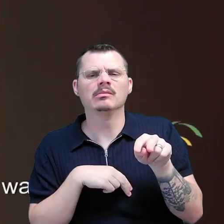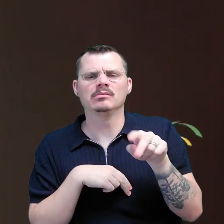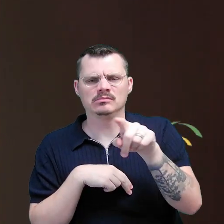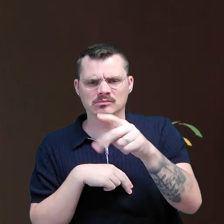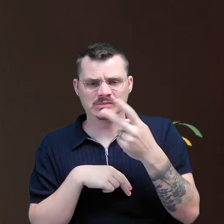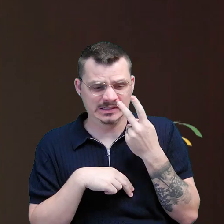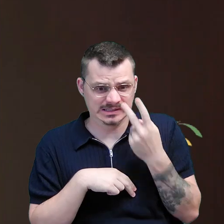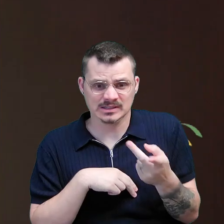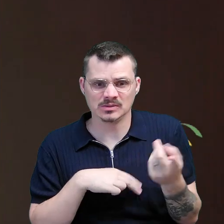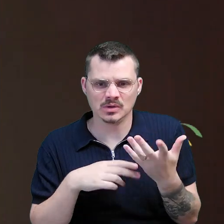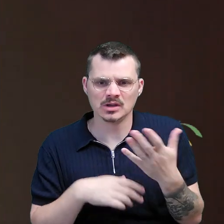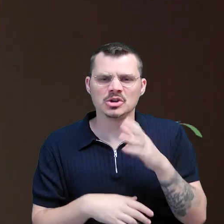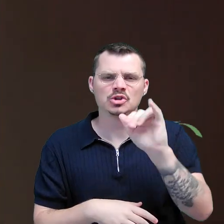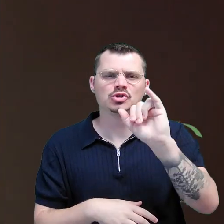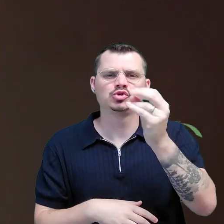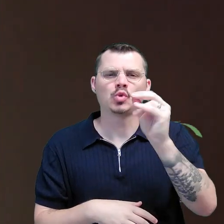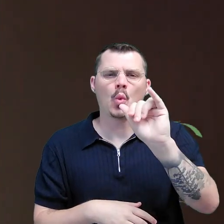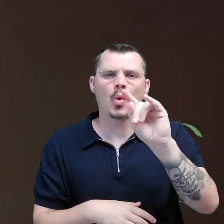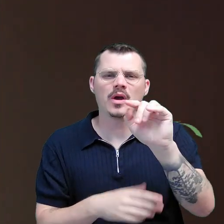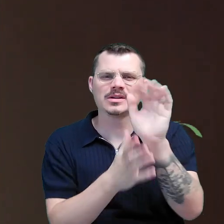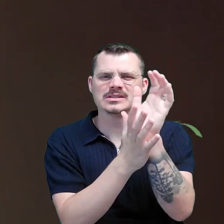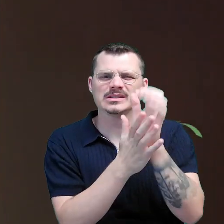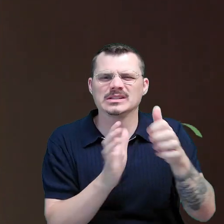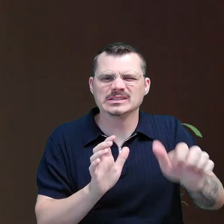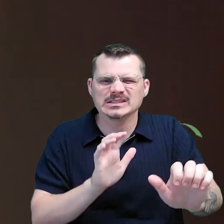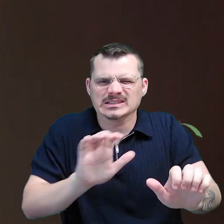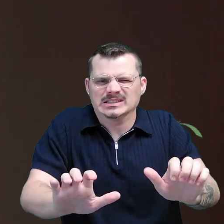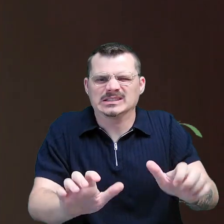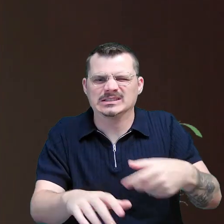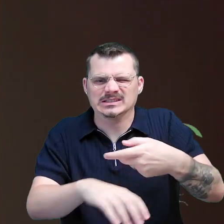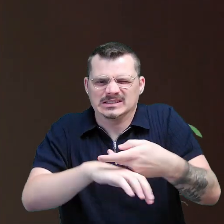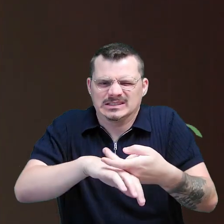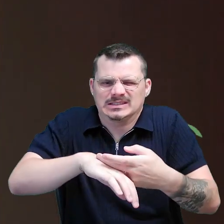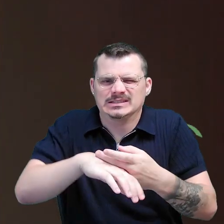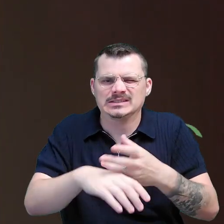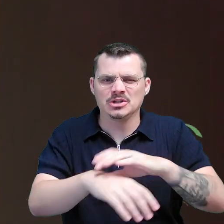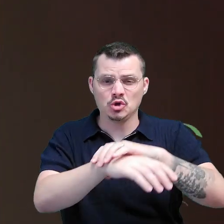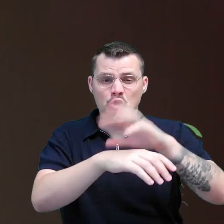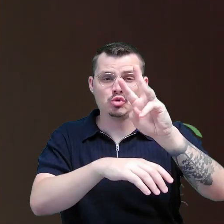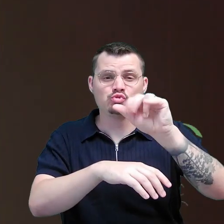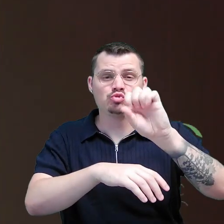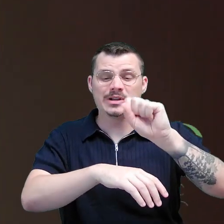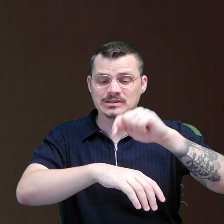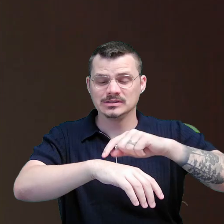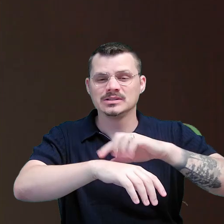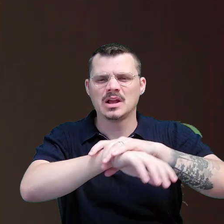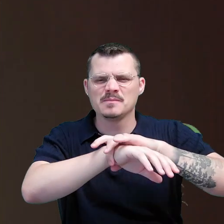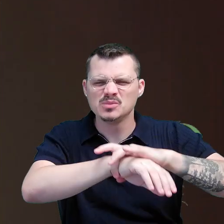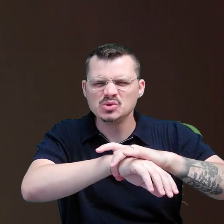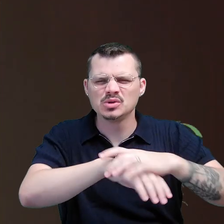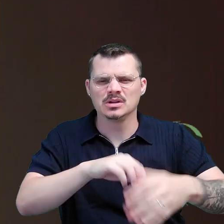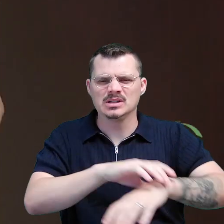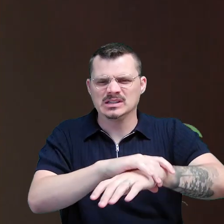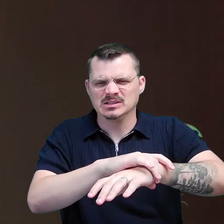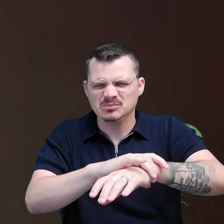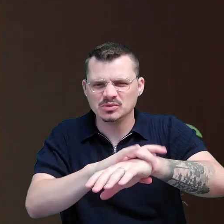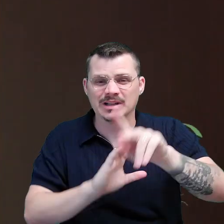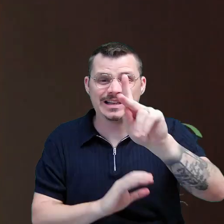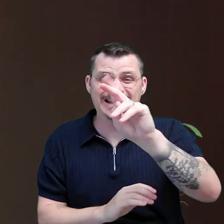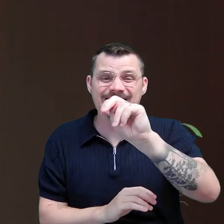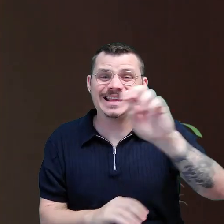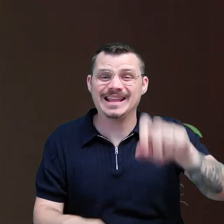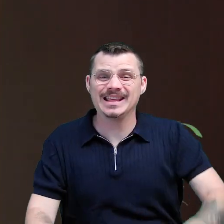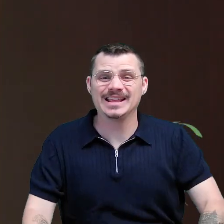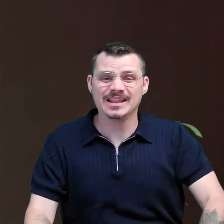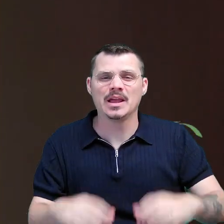he was pressing his joints against the floor. He was pulling on his wrists, pulling on his